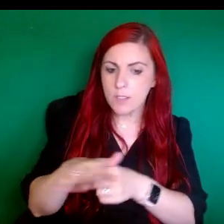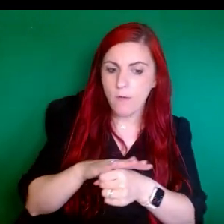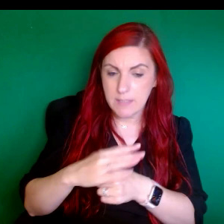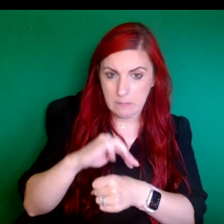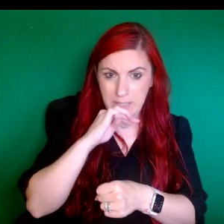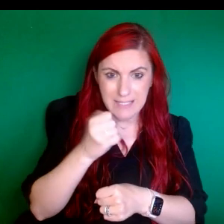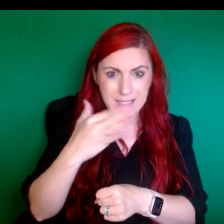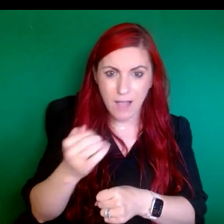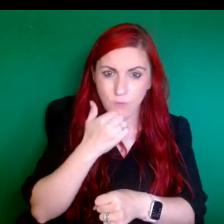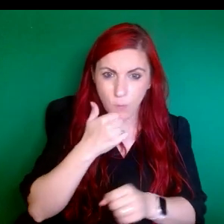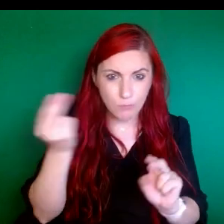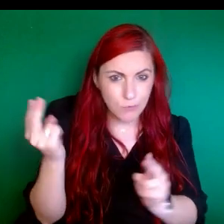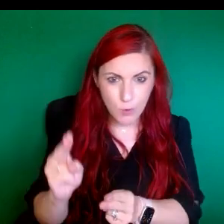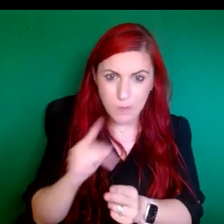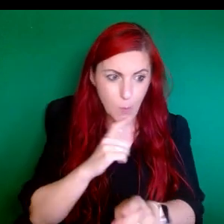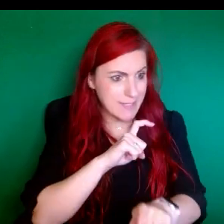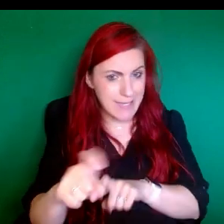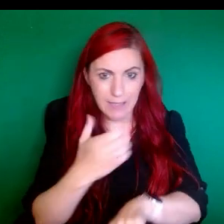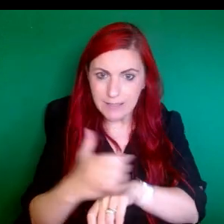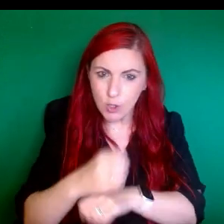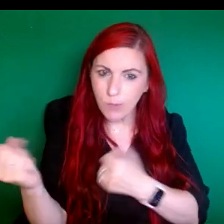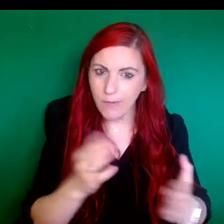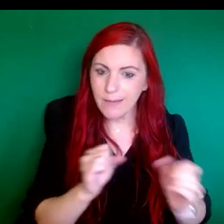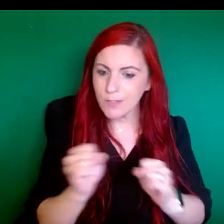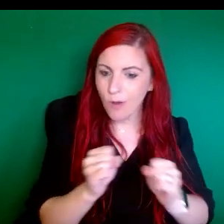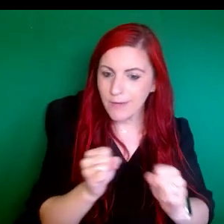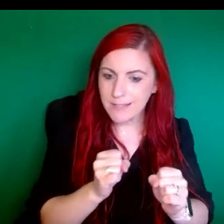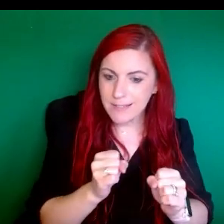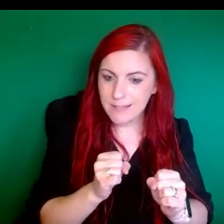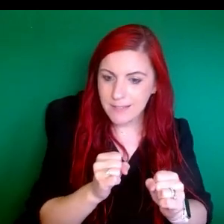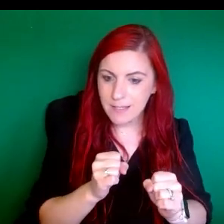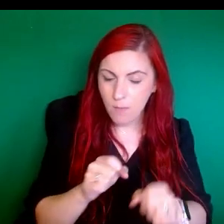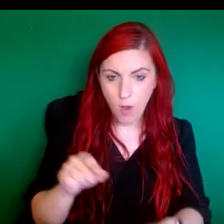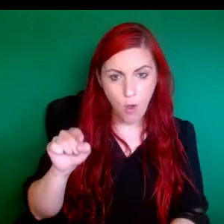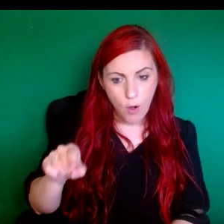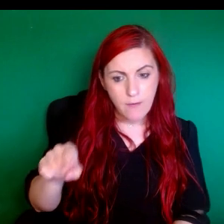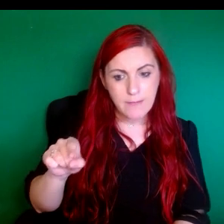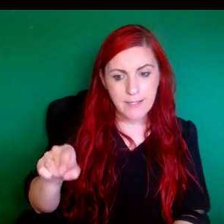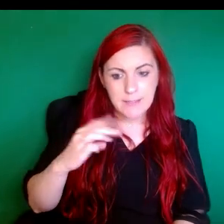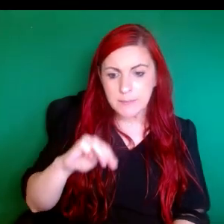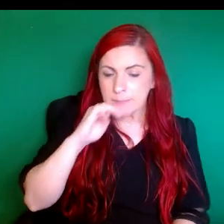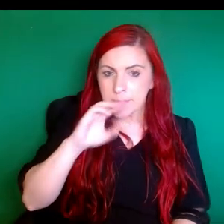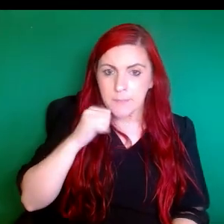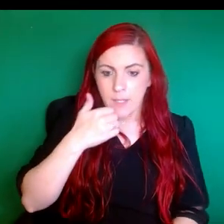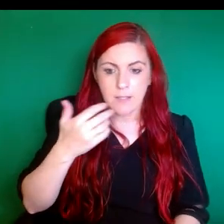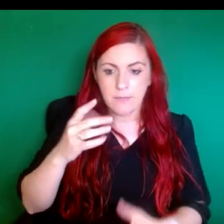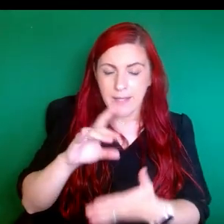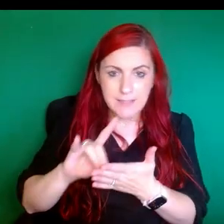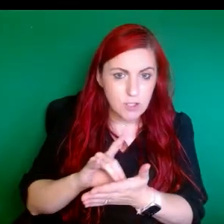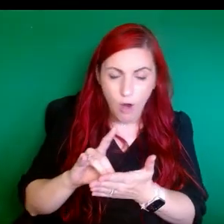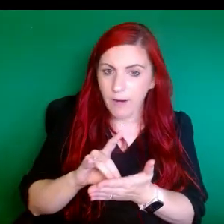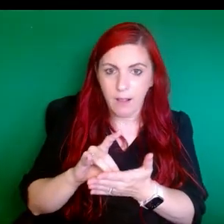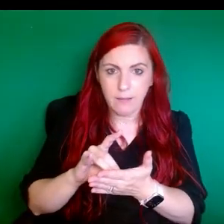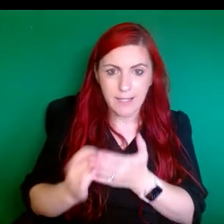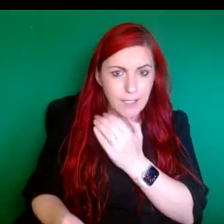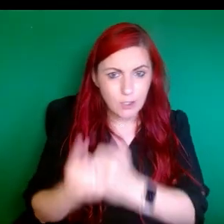of this was against a background of a historic housing and homelessness crisis, higher than ever levels of reported domestic